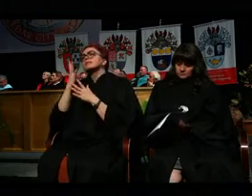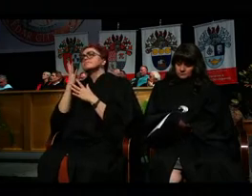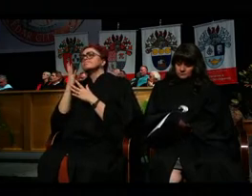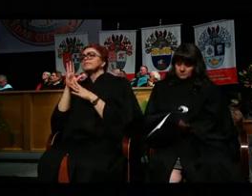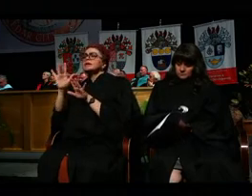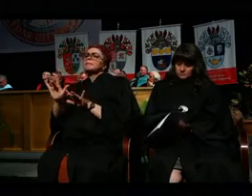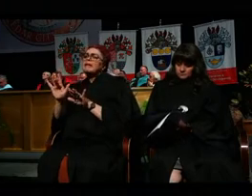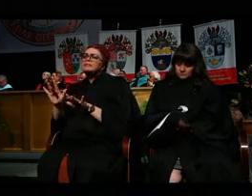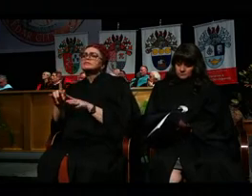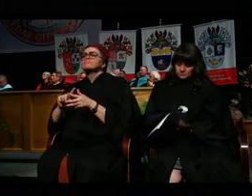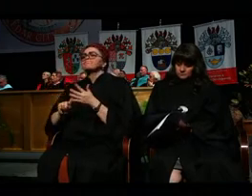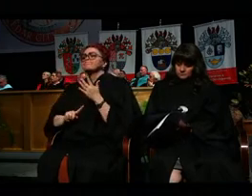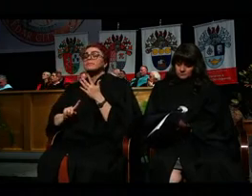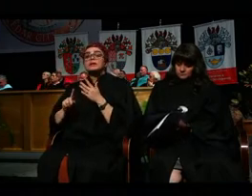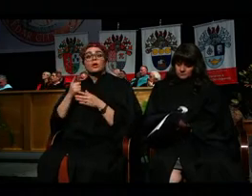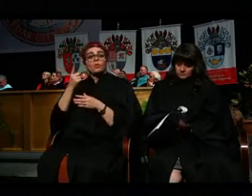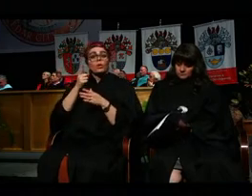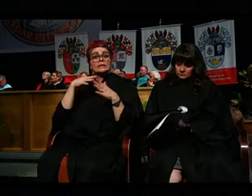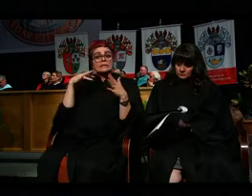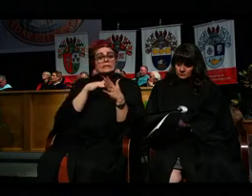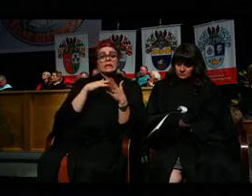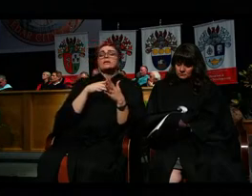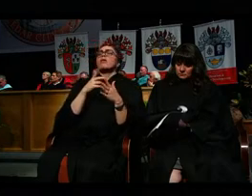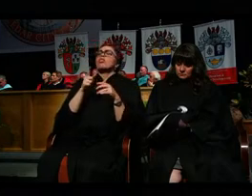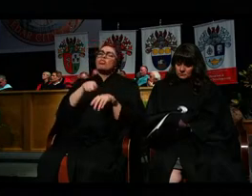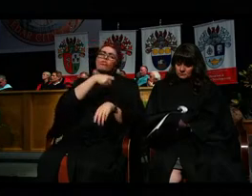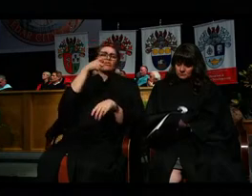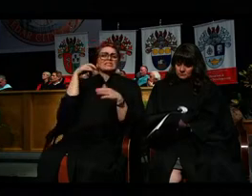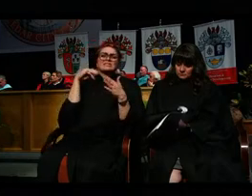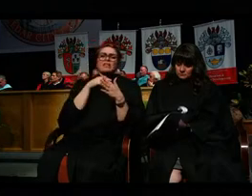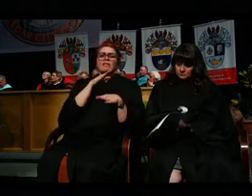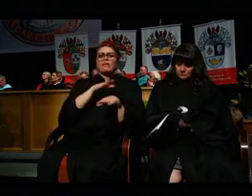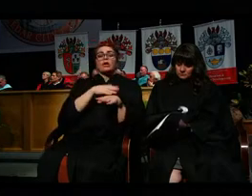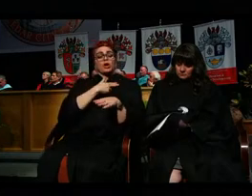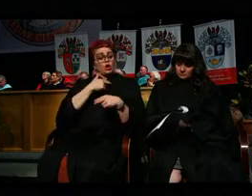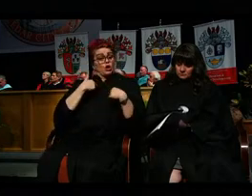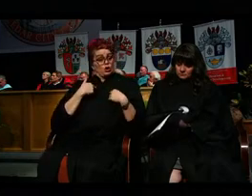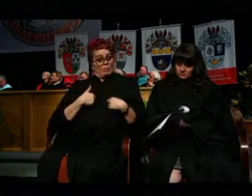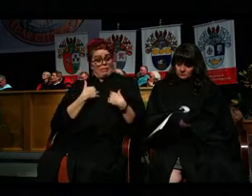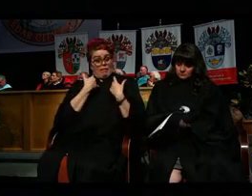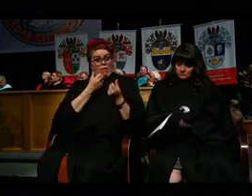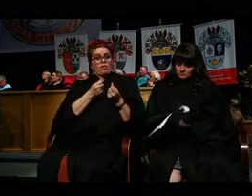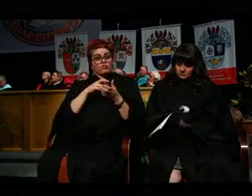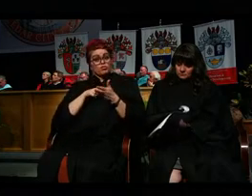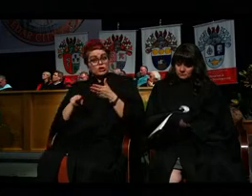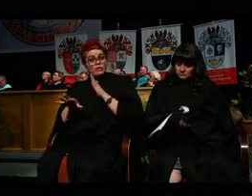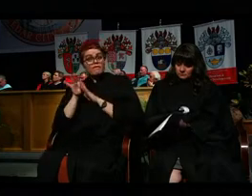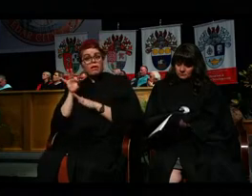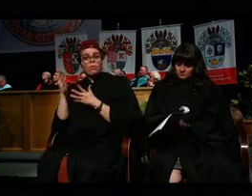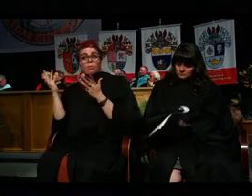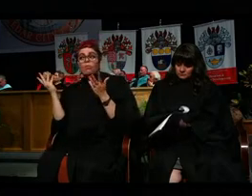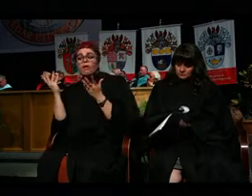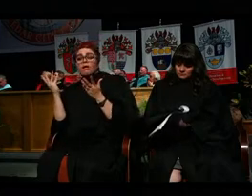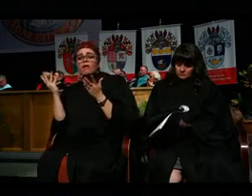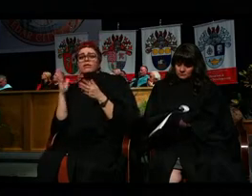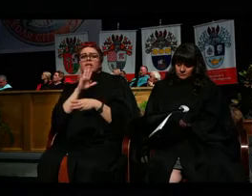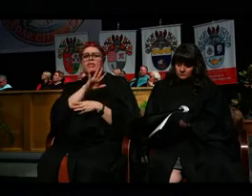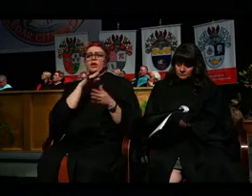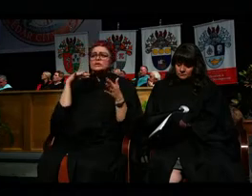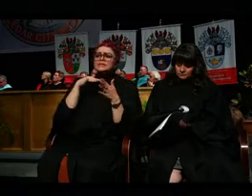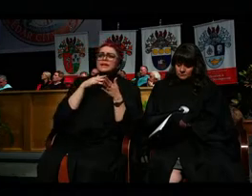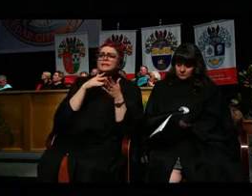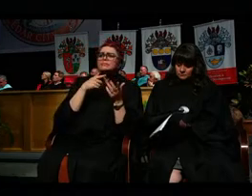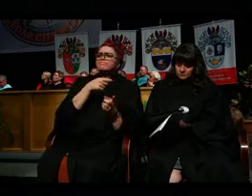development, one of the world's longest studies on human health, the researchers indicate that the most surprising finding in their relationship, in their study, is